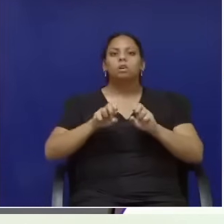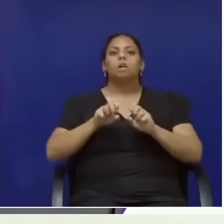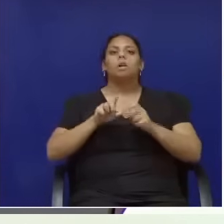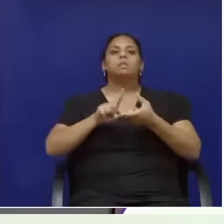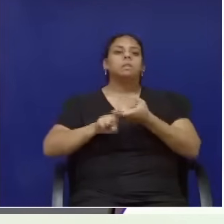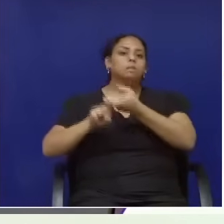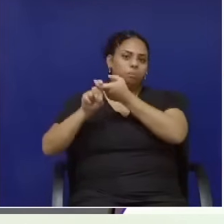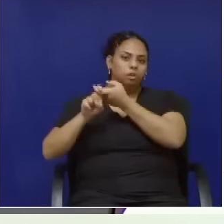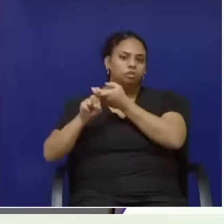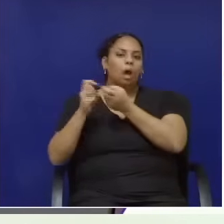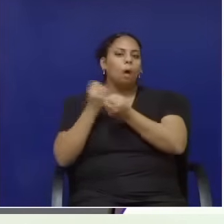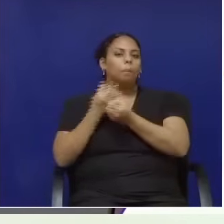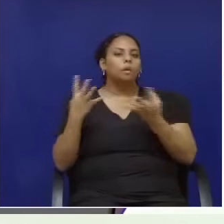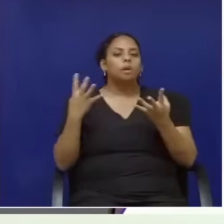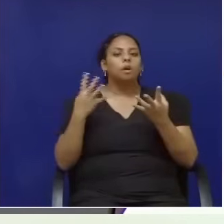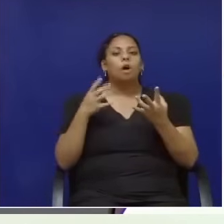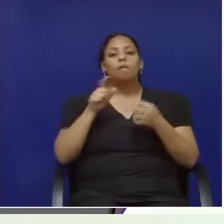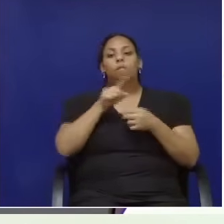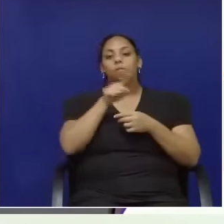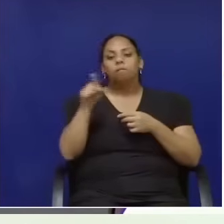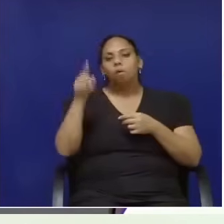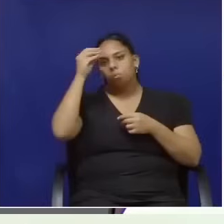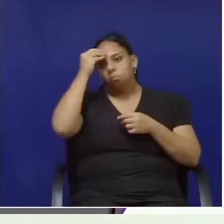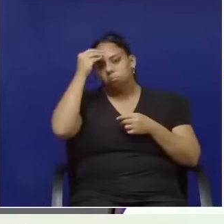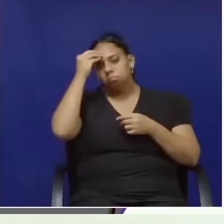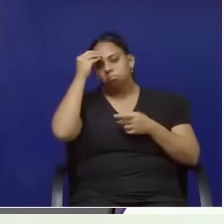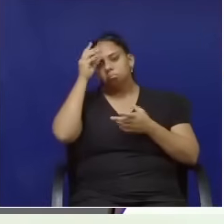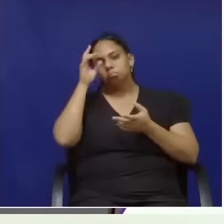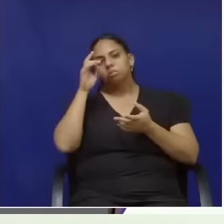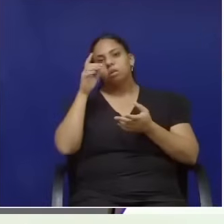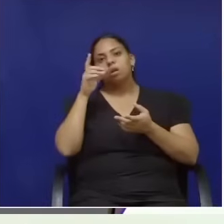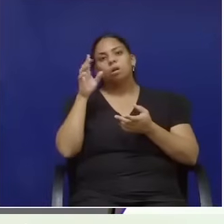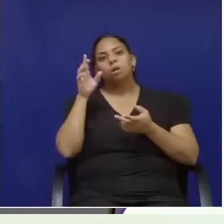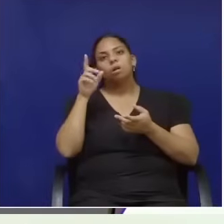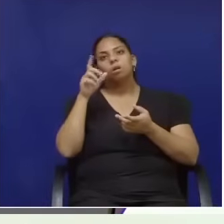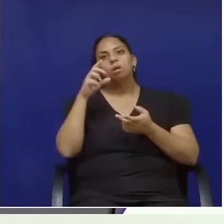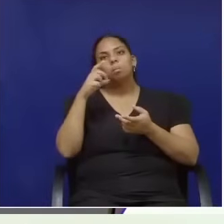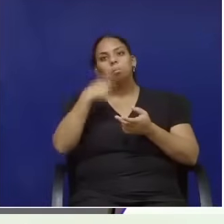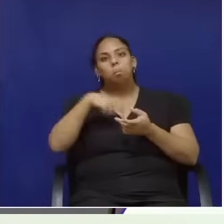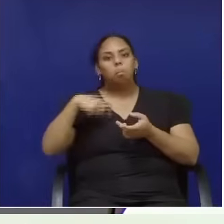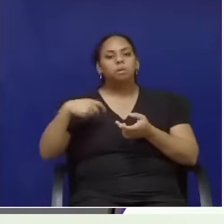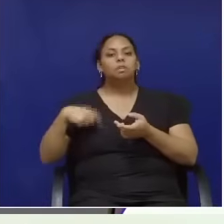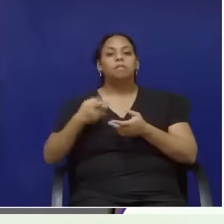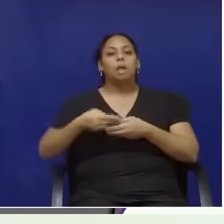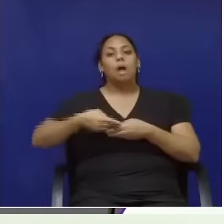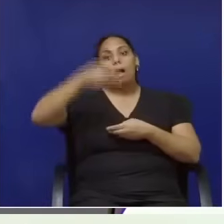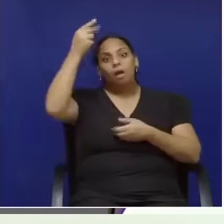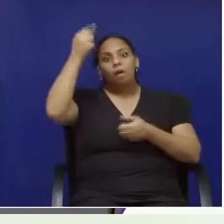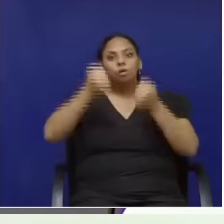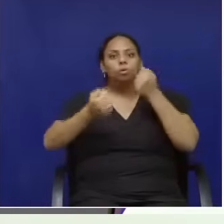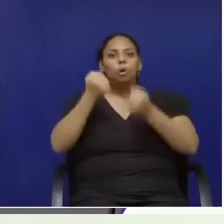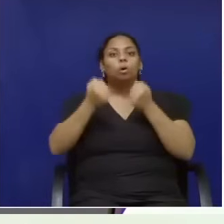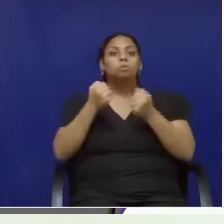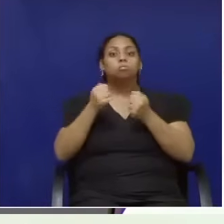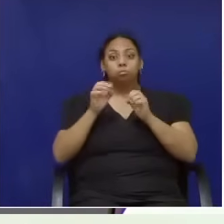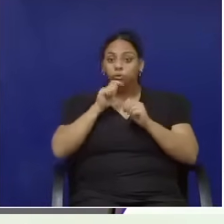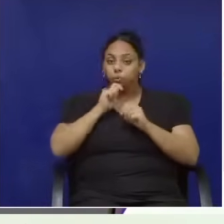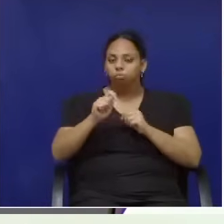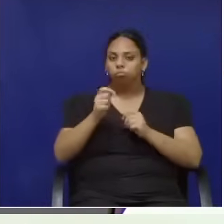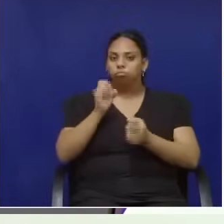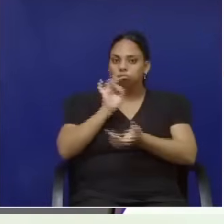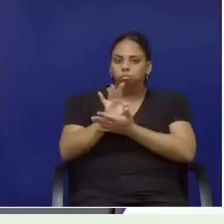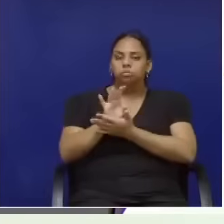how many of the implicated officials at the Mthatha and Pretoria High Courts have actually been dismissed or